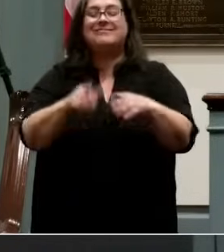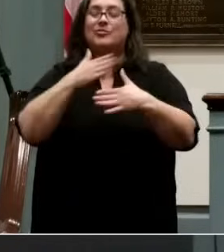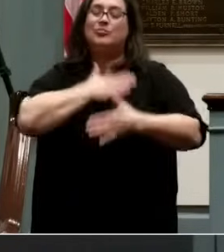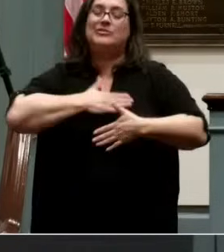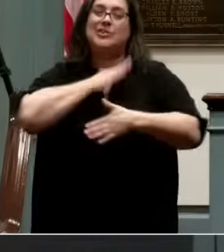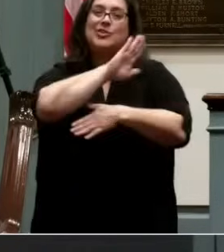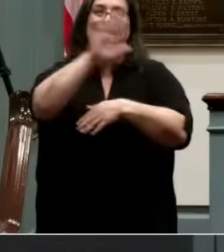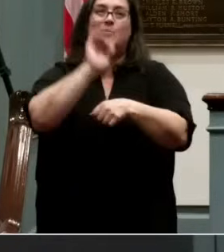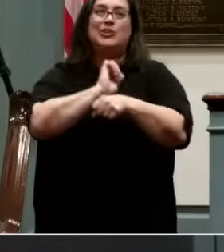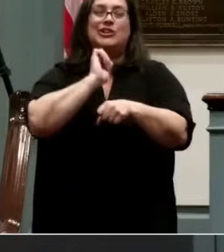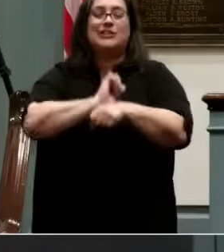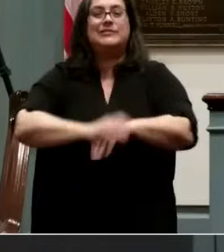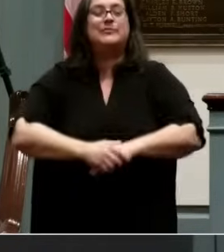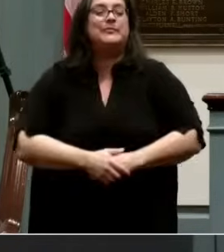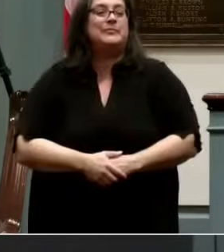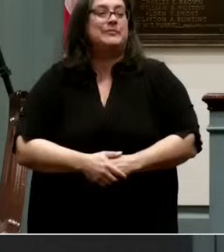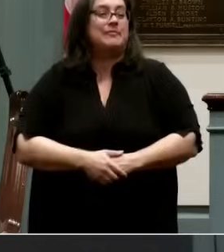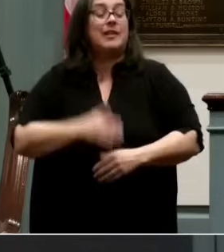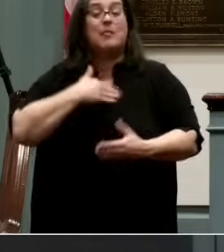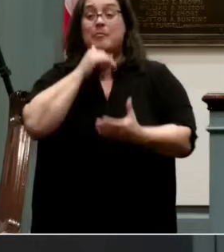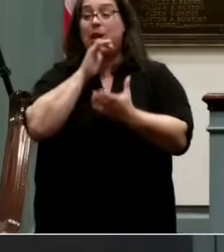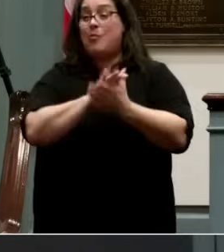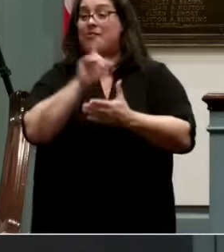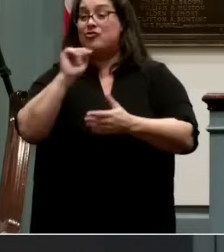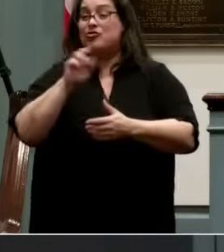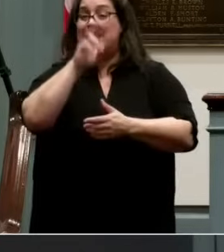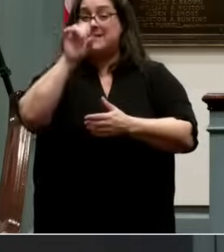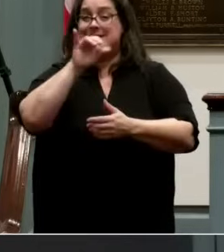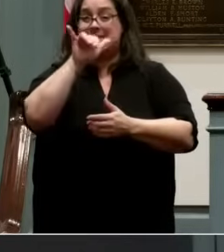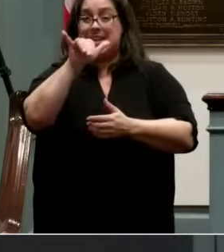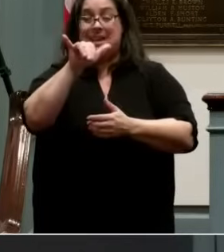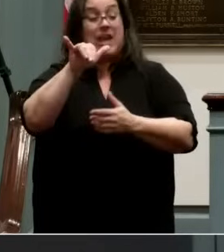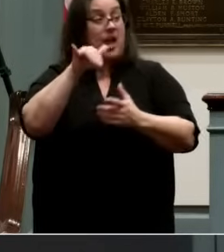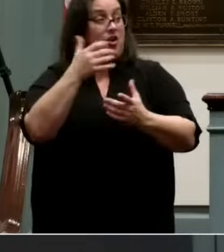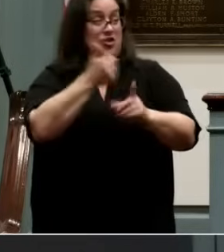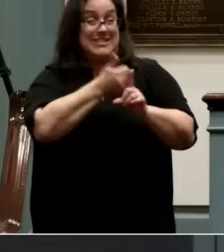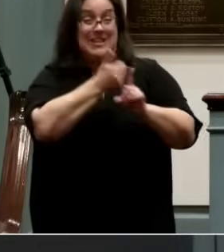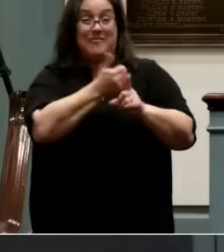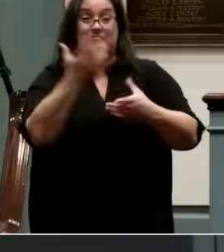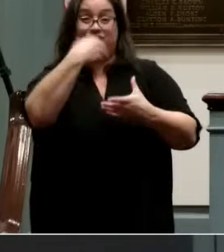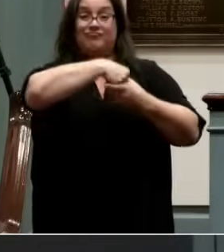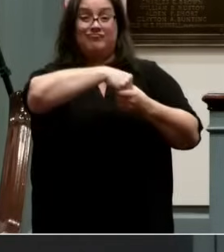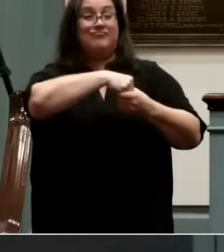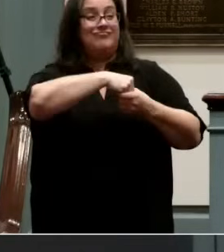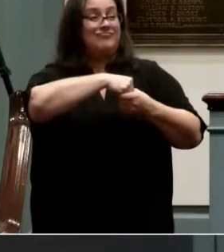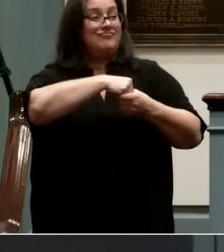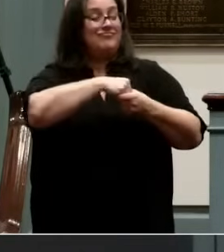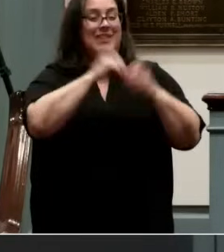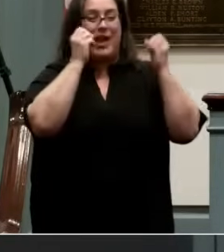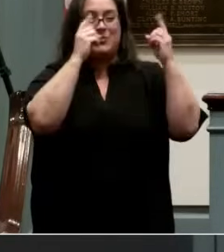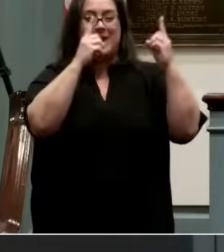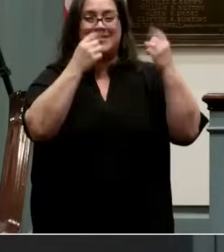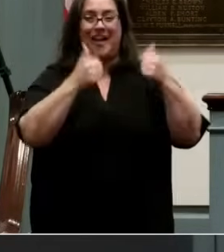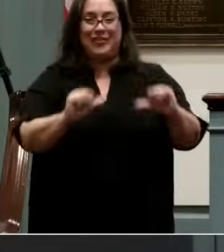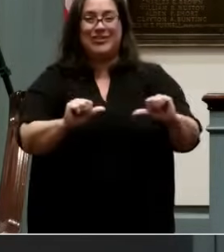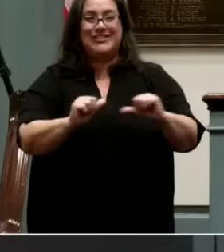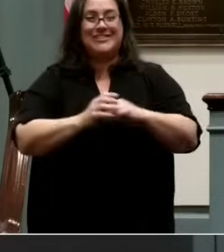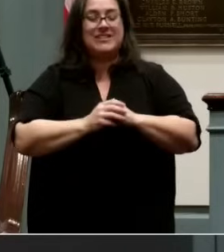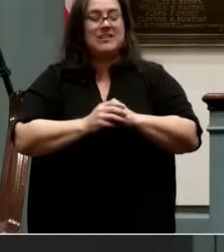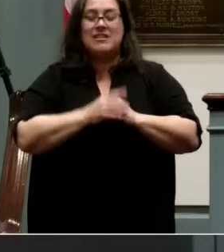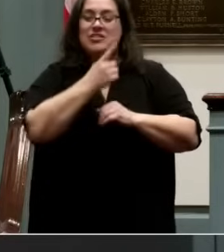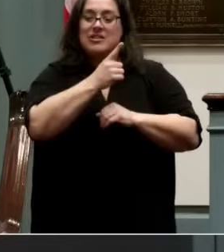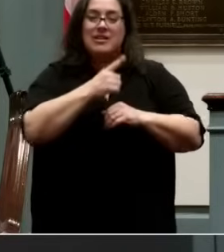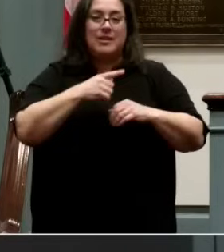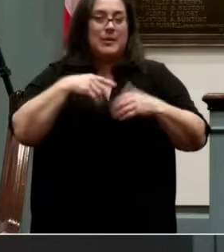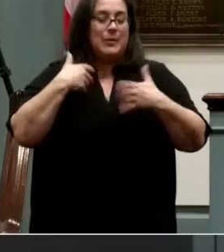work. My wife, Tracy, has been a partner in these education efforts with our children. She has shown a